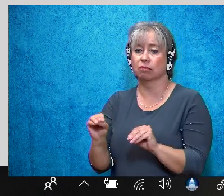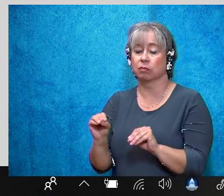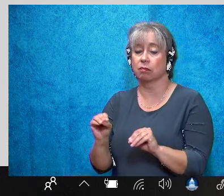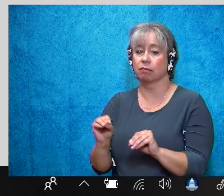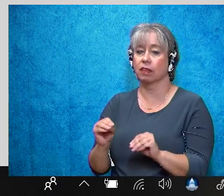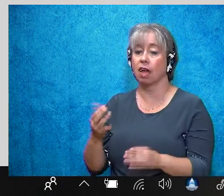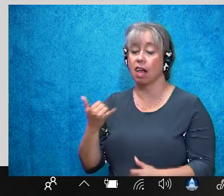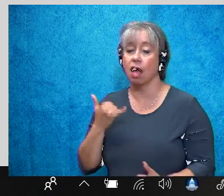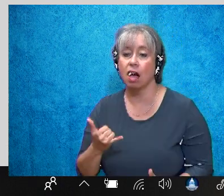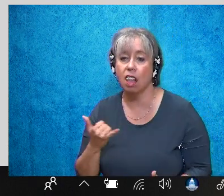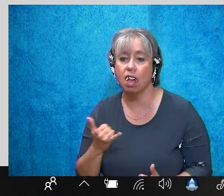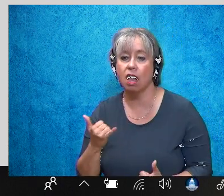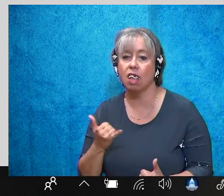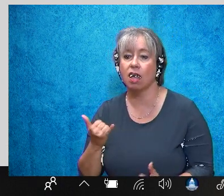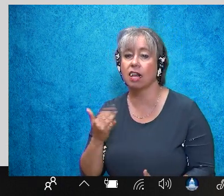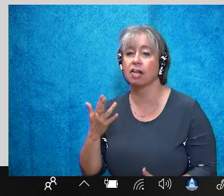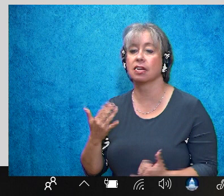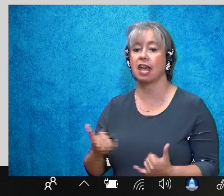Oh, there we go.